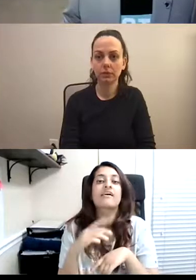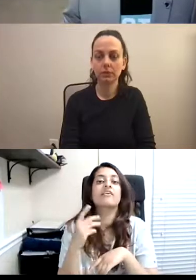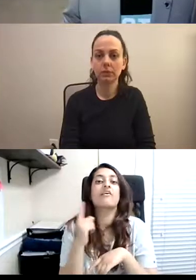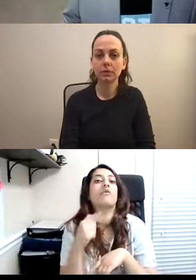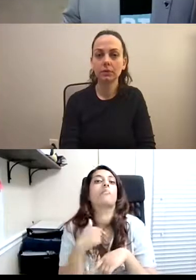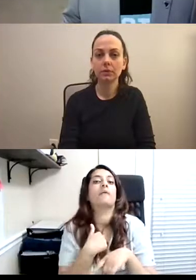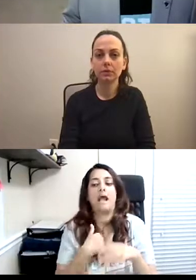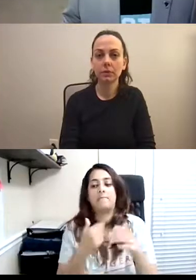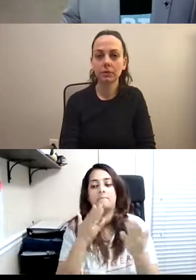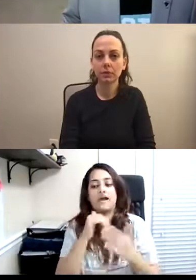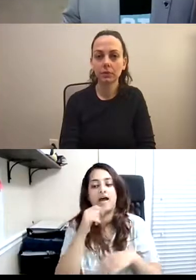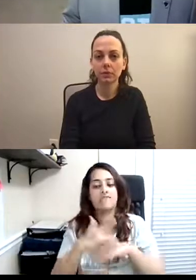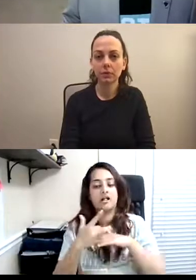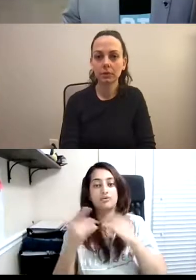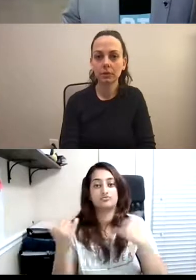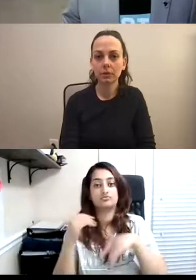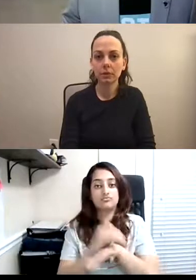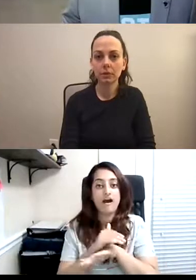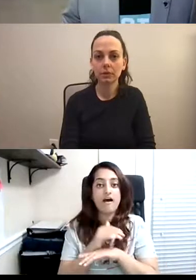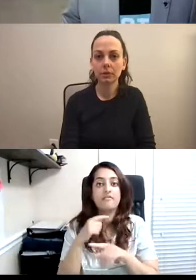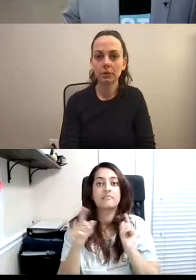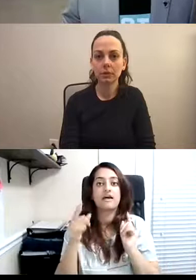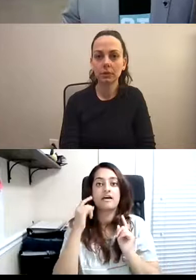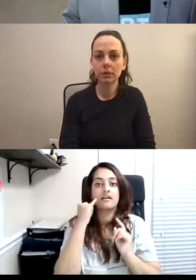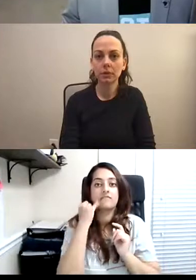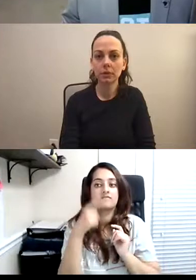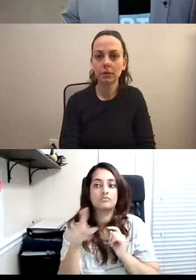more Diversability Unplugged events in the future.